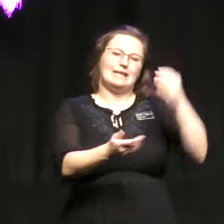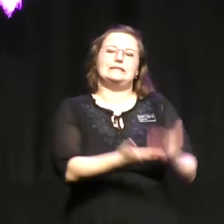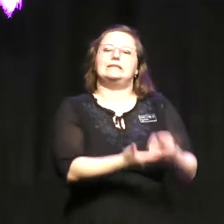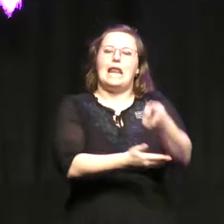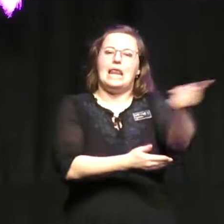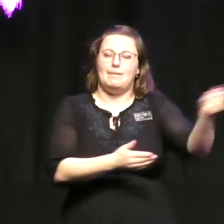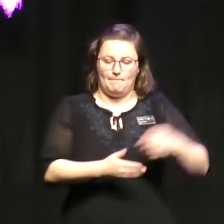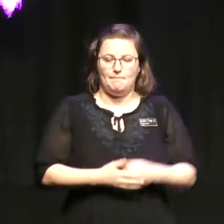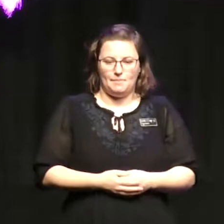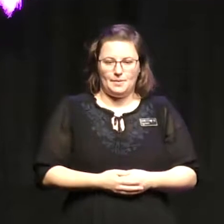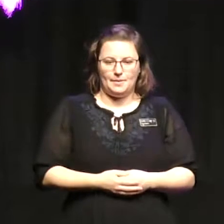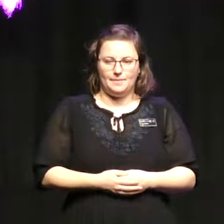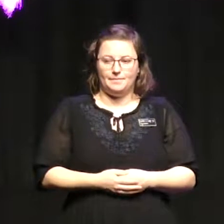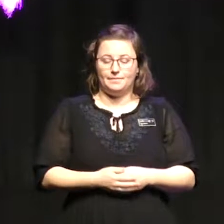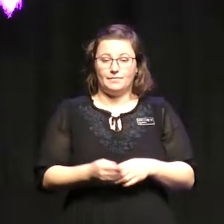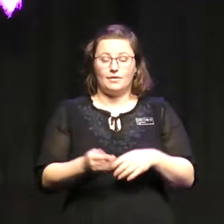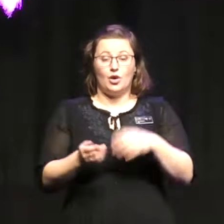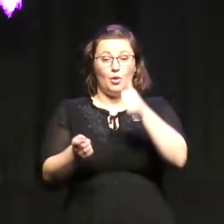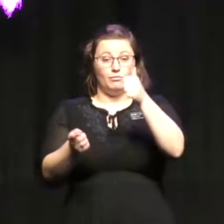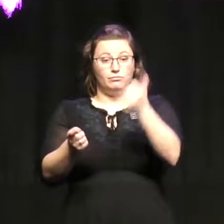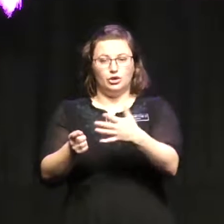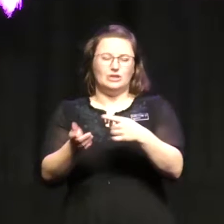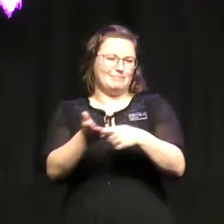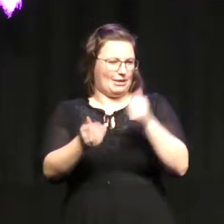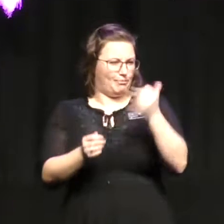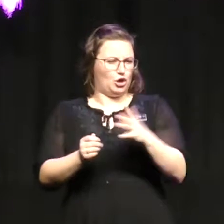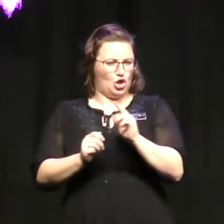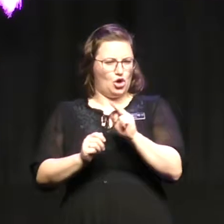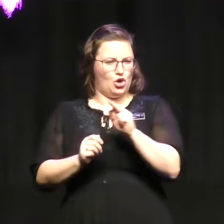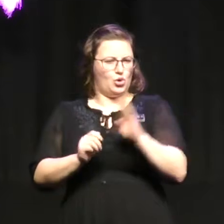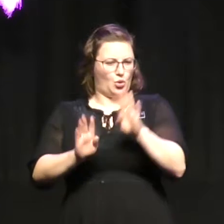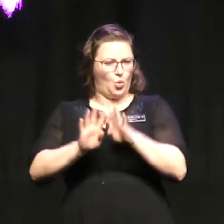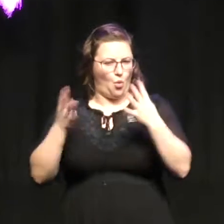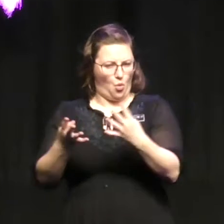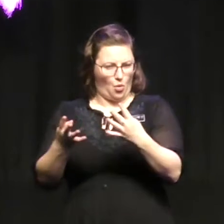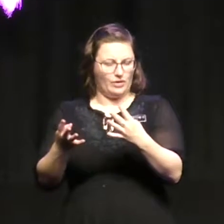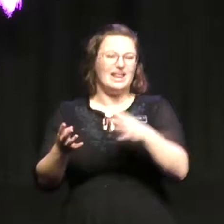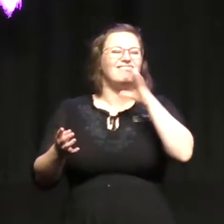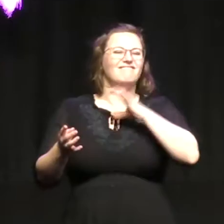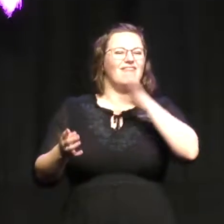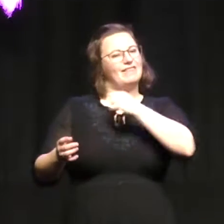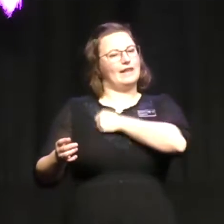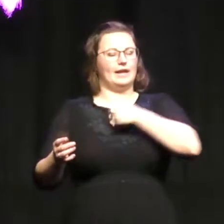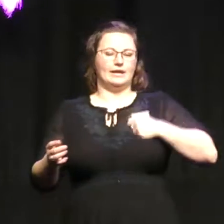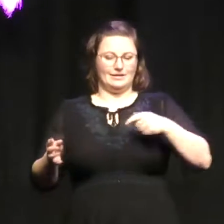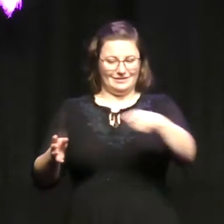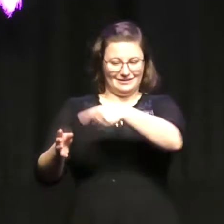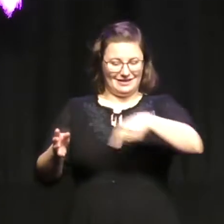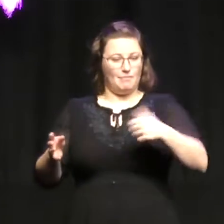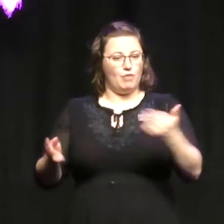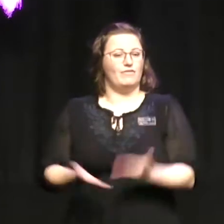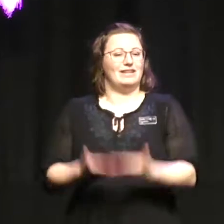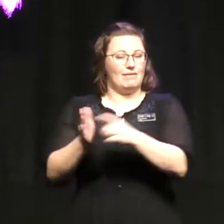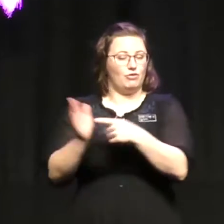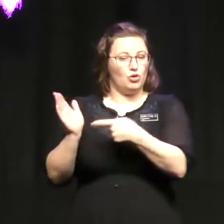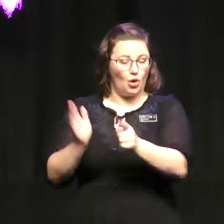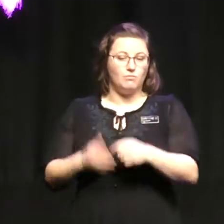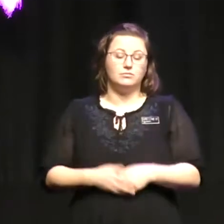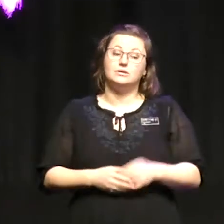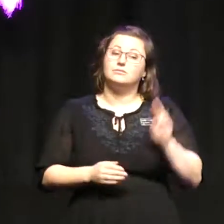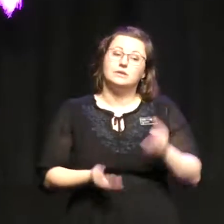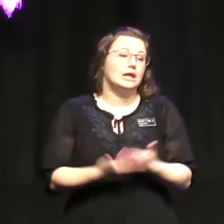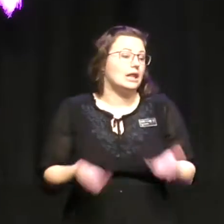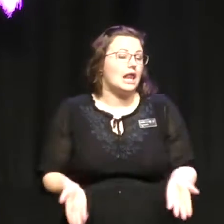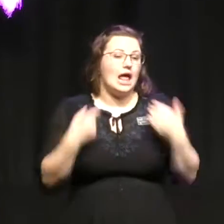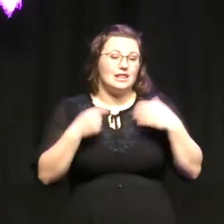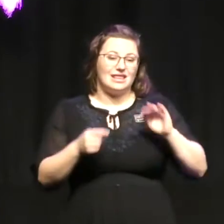of the village, especially the village council of the water authorities. It was not easy. The women